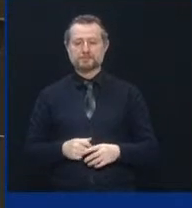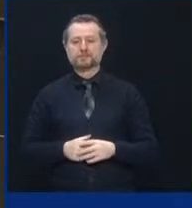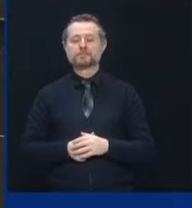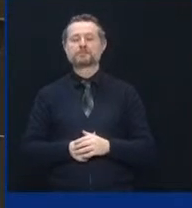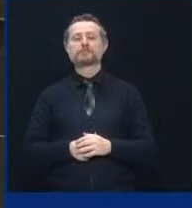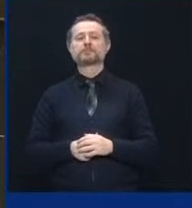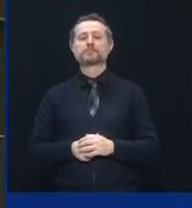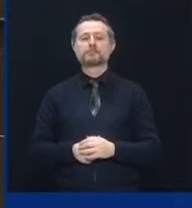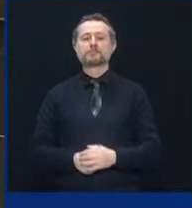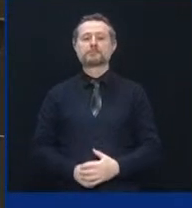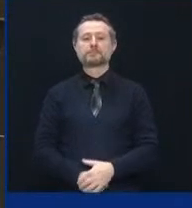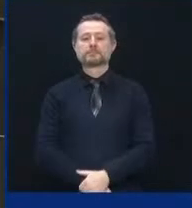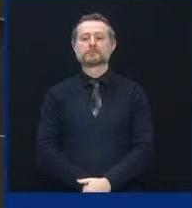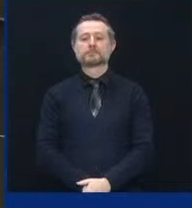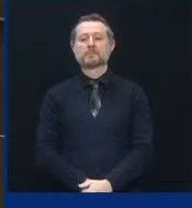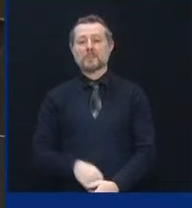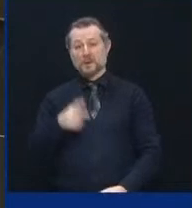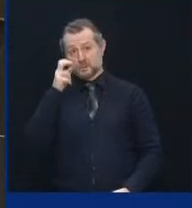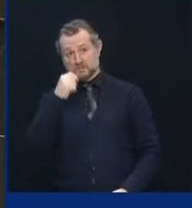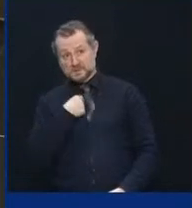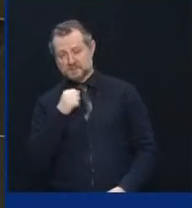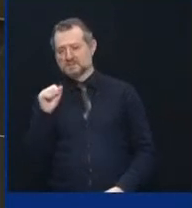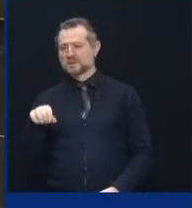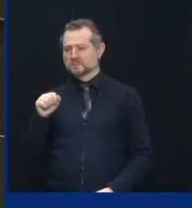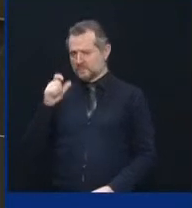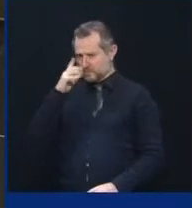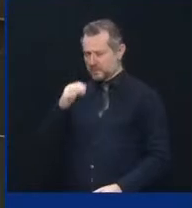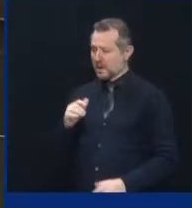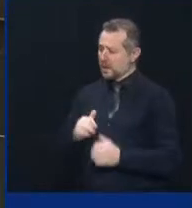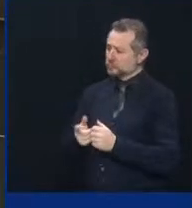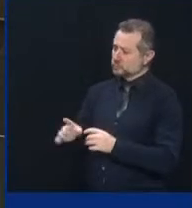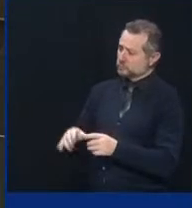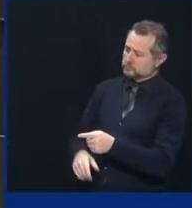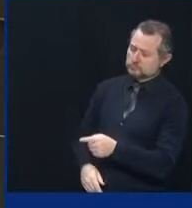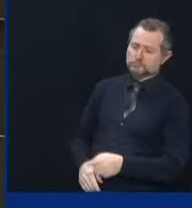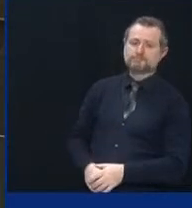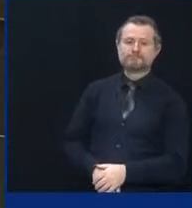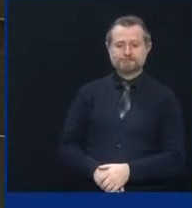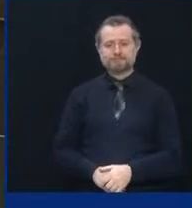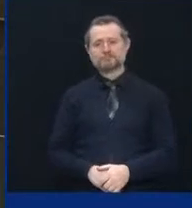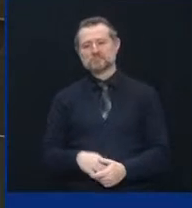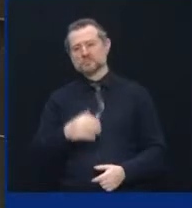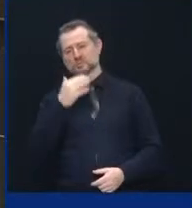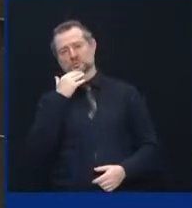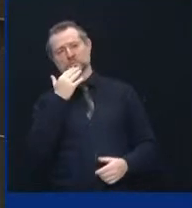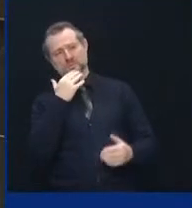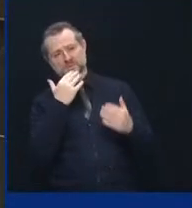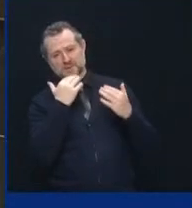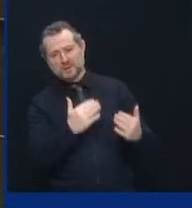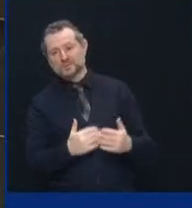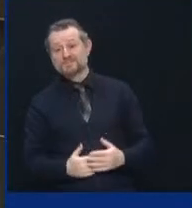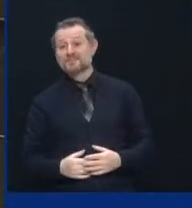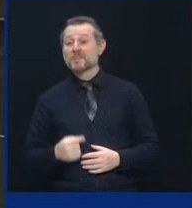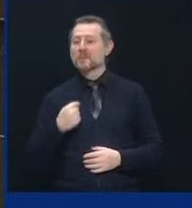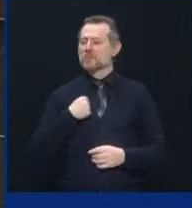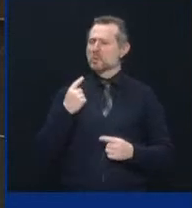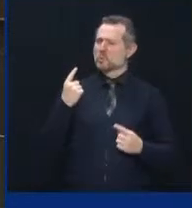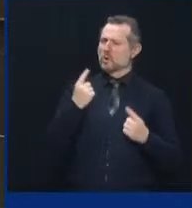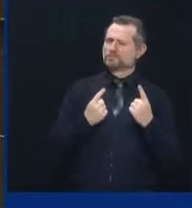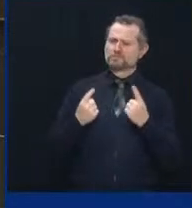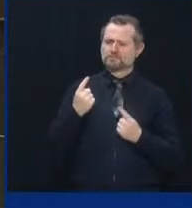Hi, Governor. Can you hear me? Yes, sir, Luis. How are you? Good. Thank you. So I'm wondering, how concerned are you about